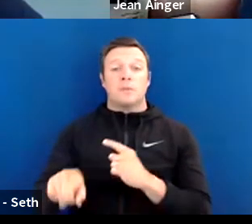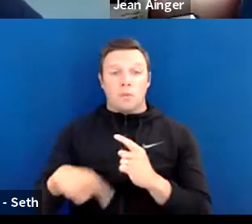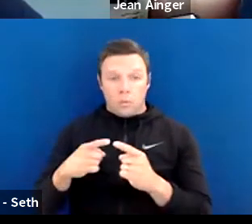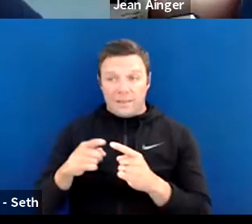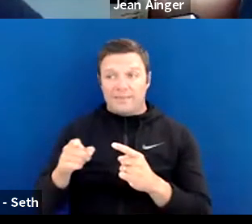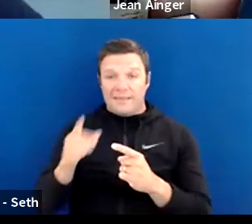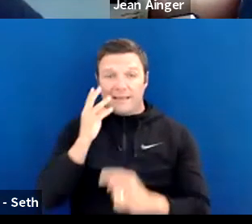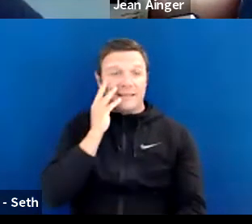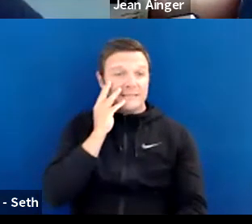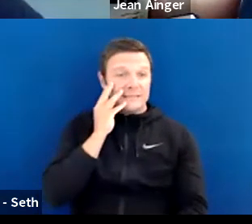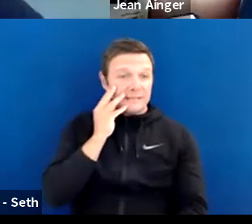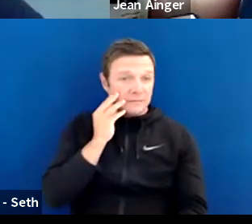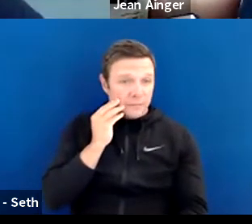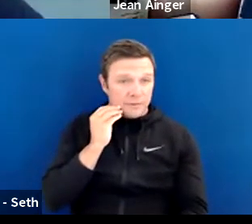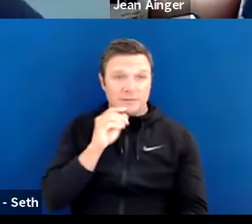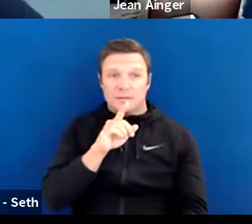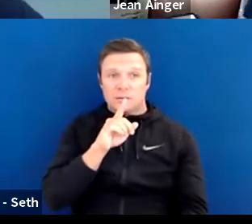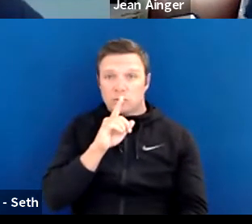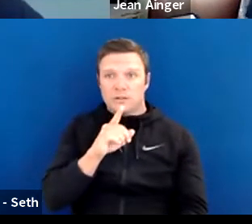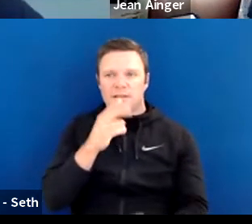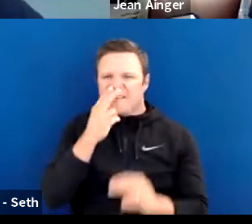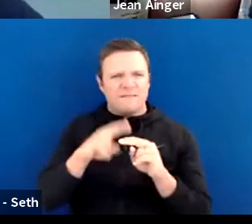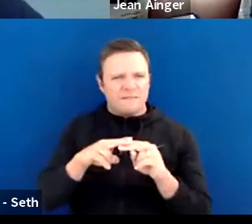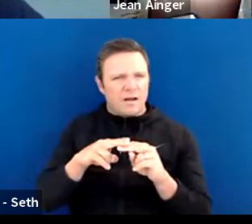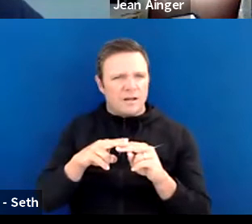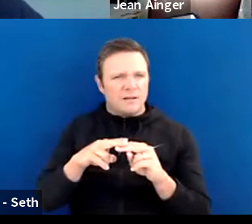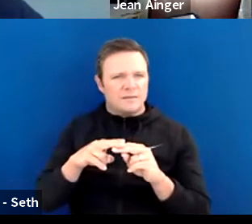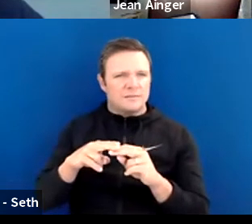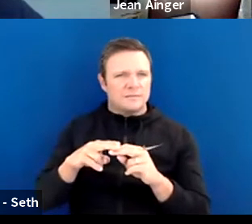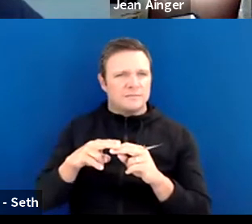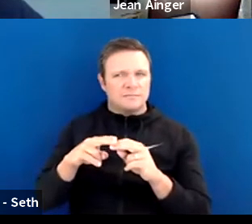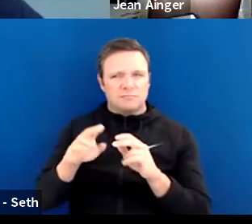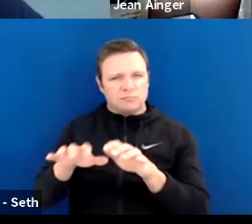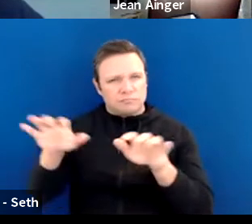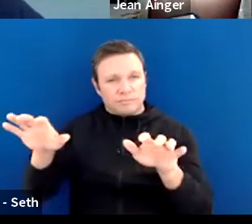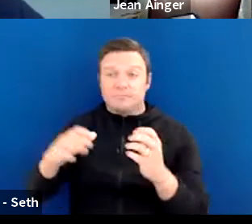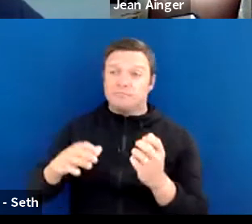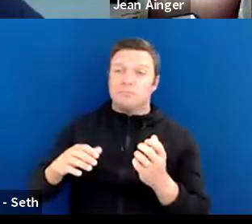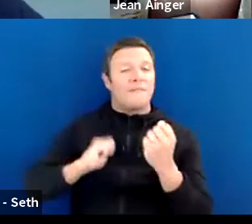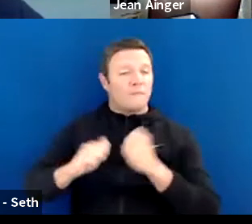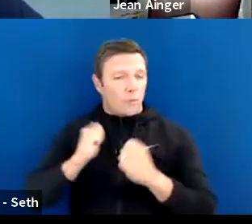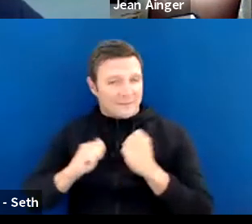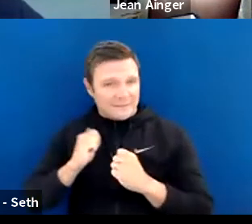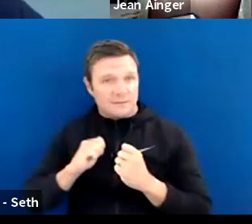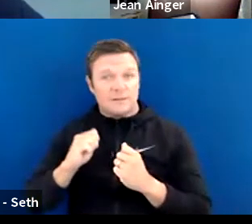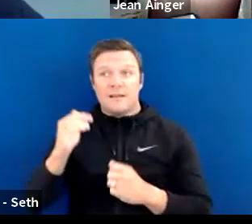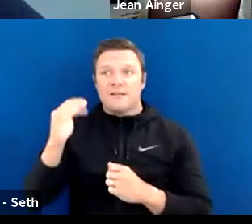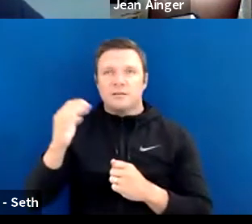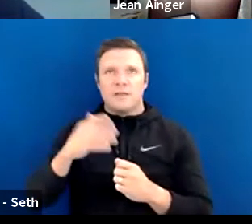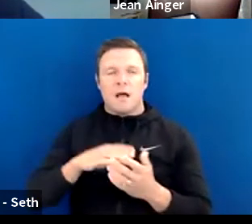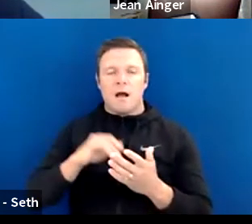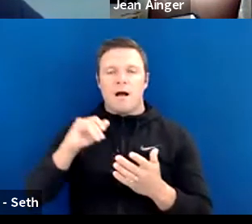that really fun concert, then in the future they realize, okay, there's a point to all of